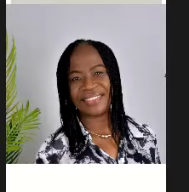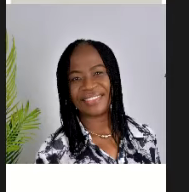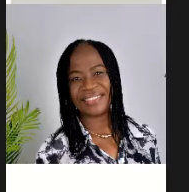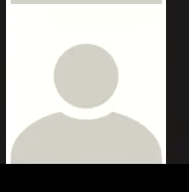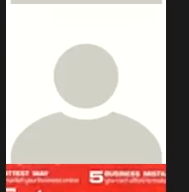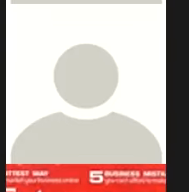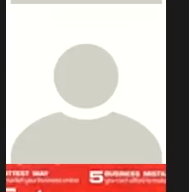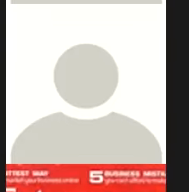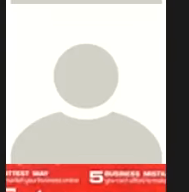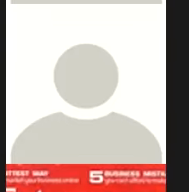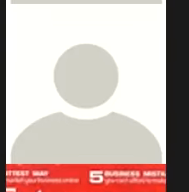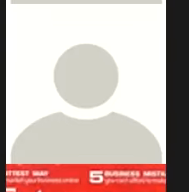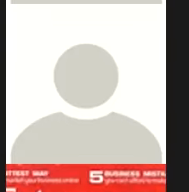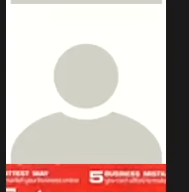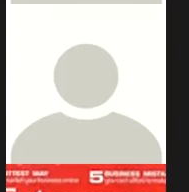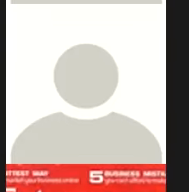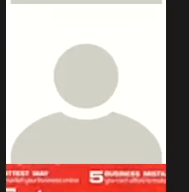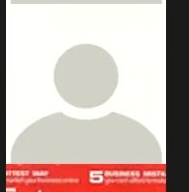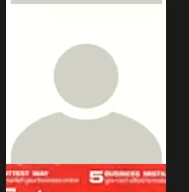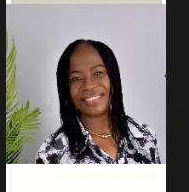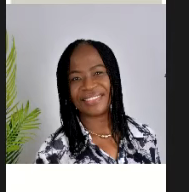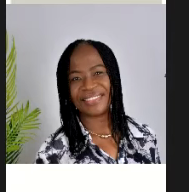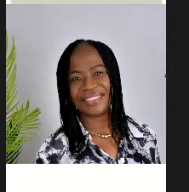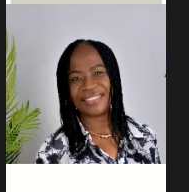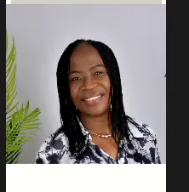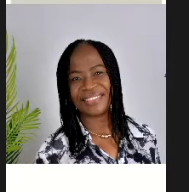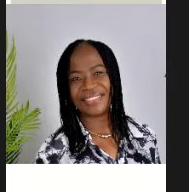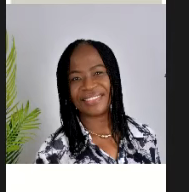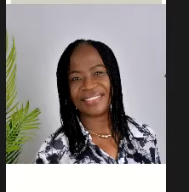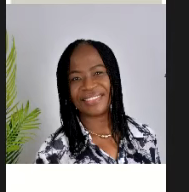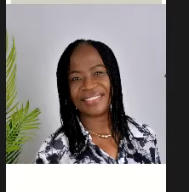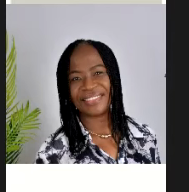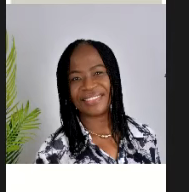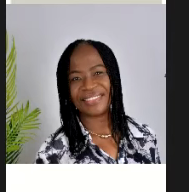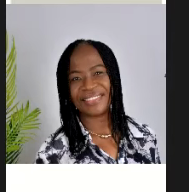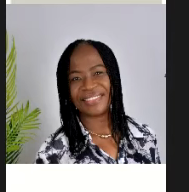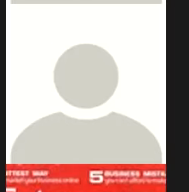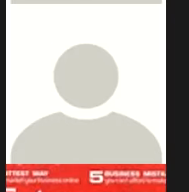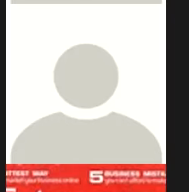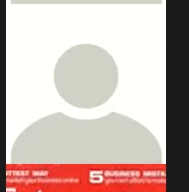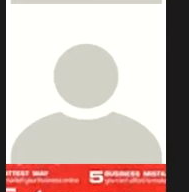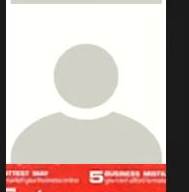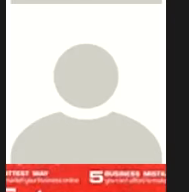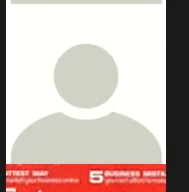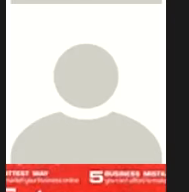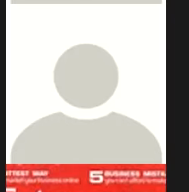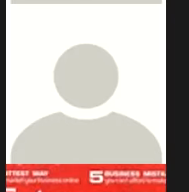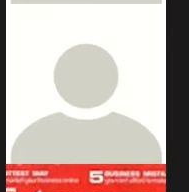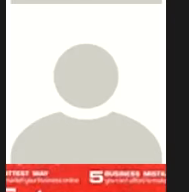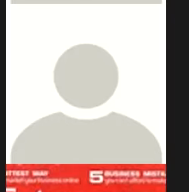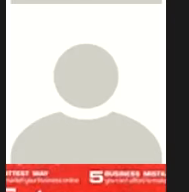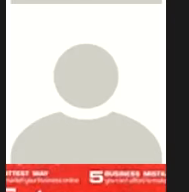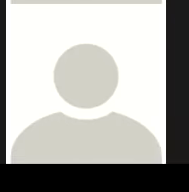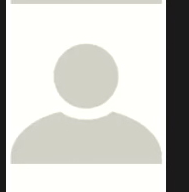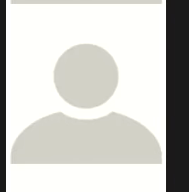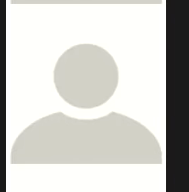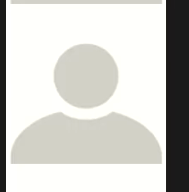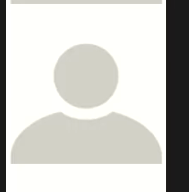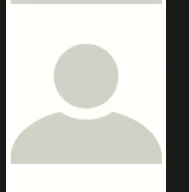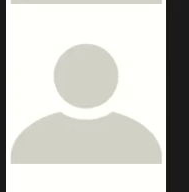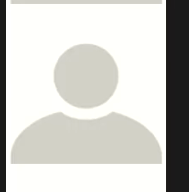give you examples in a little bit, okay, for us to practice. That they're really achievable by the child, that they're not so